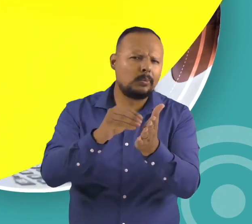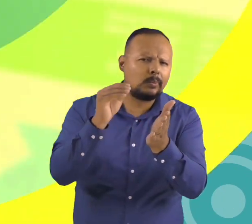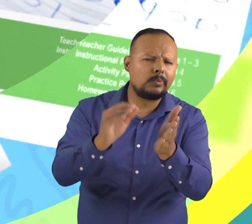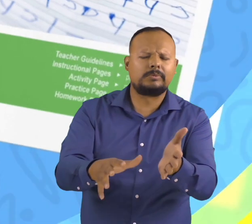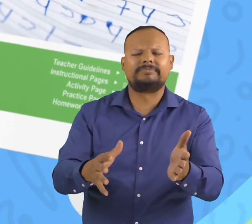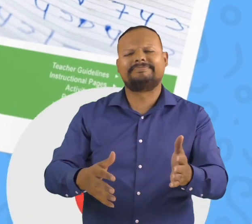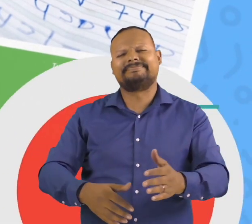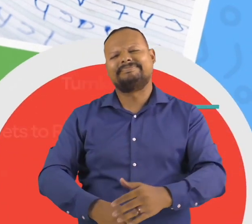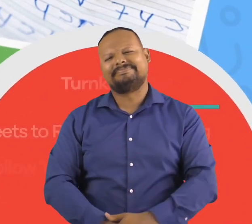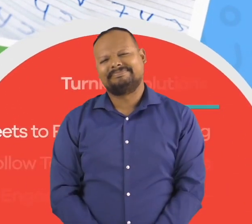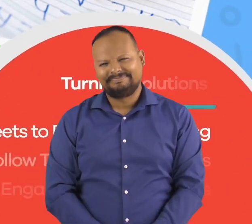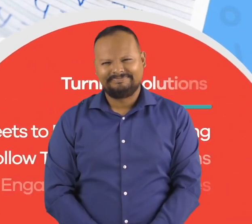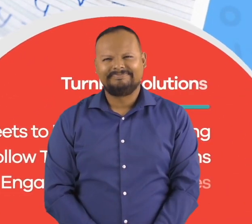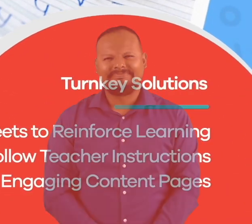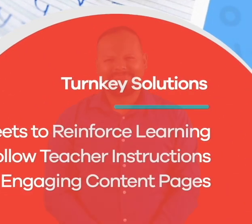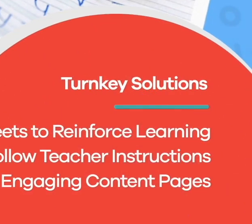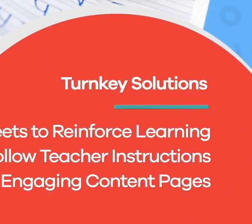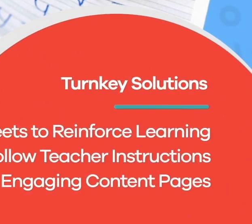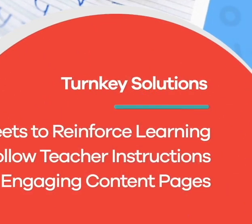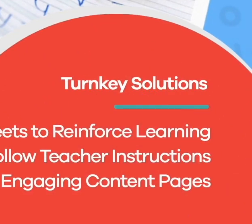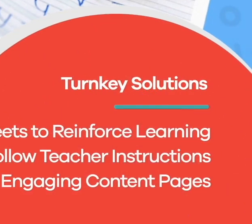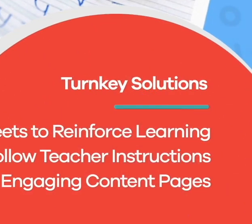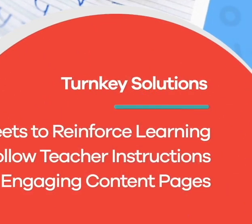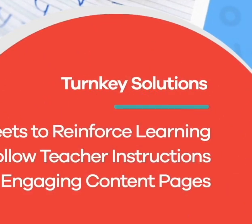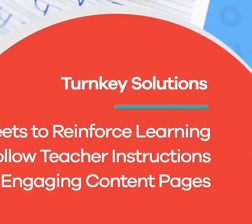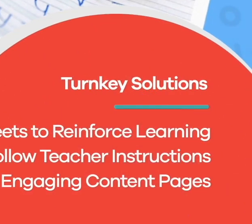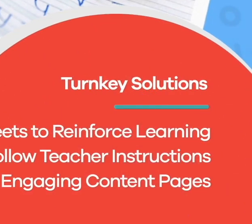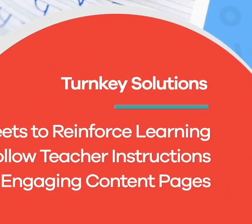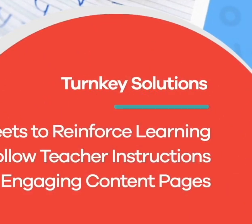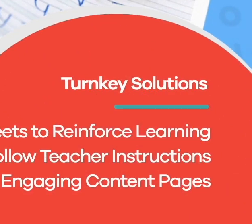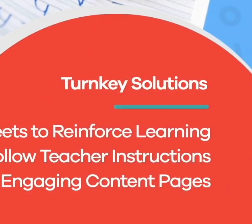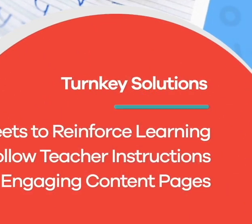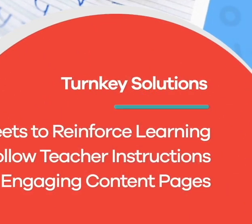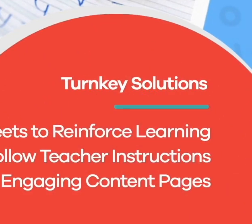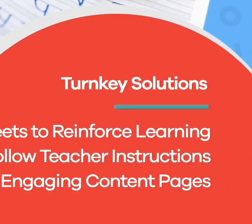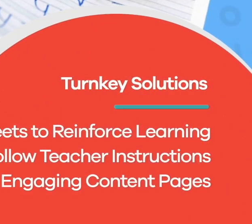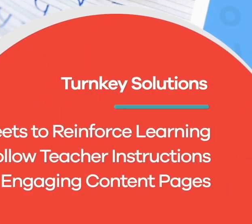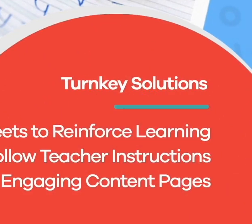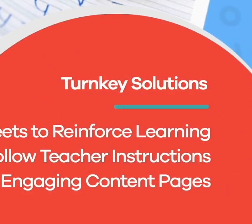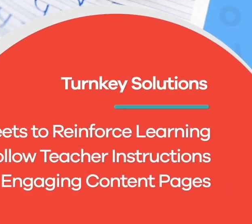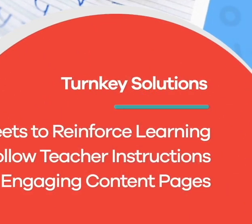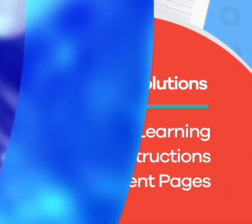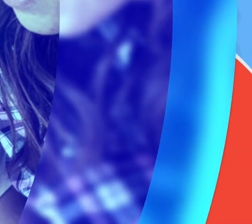resources and turnkey solutions for teachers and homeschoolers.